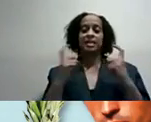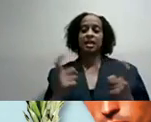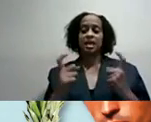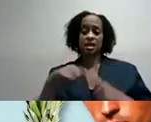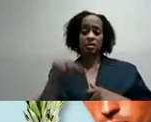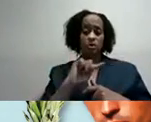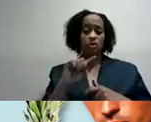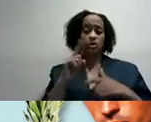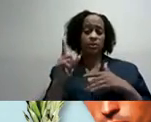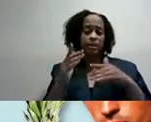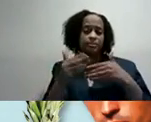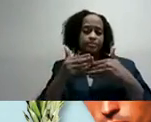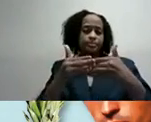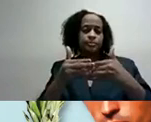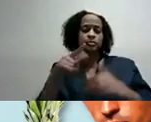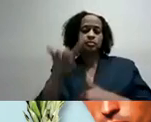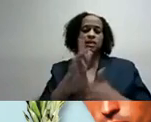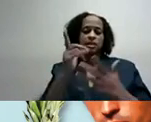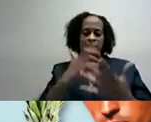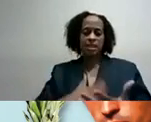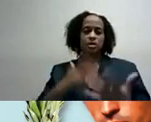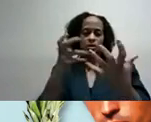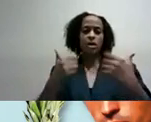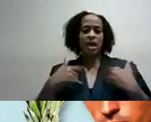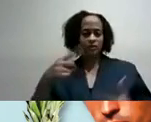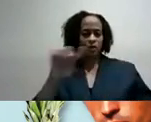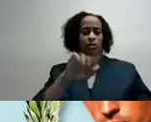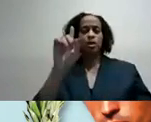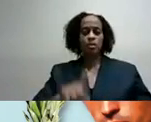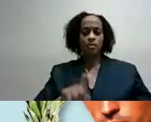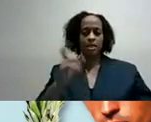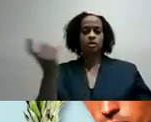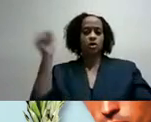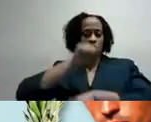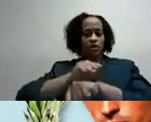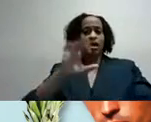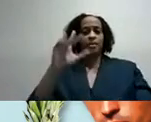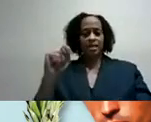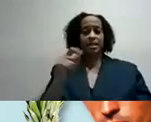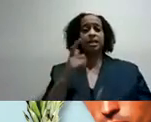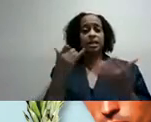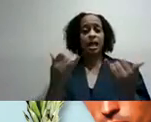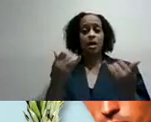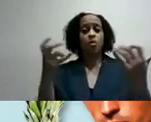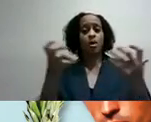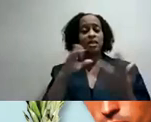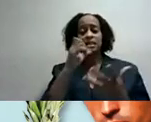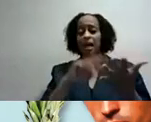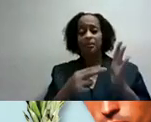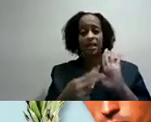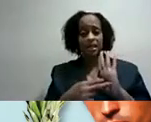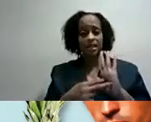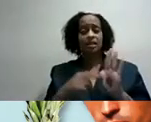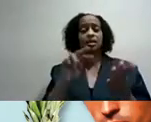It desires to have you, but you must overcome it. Now, what does that mean?